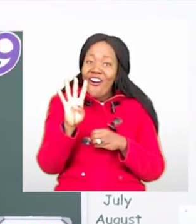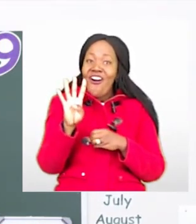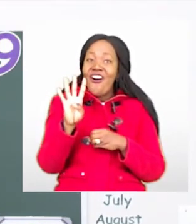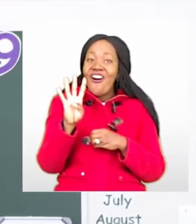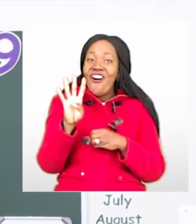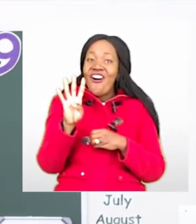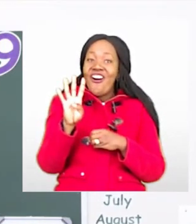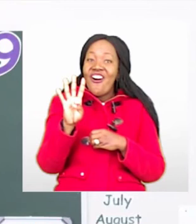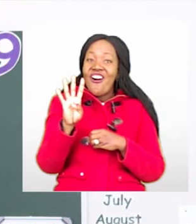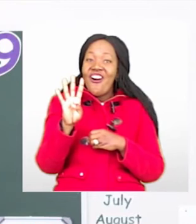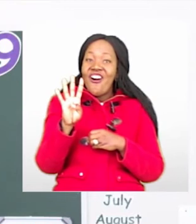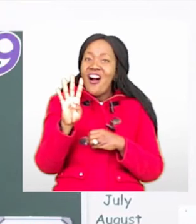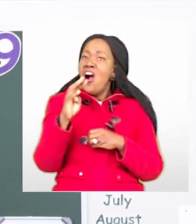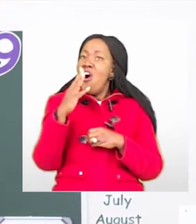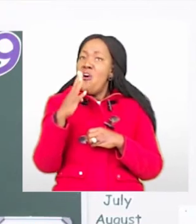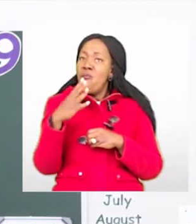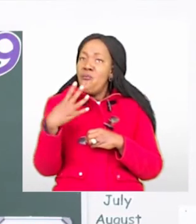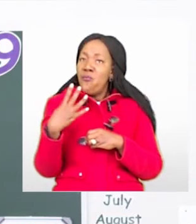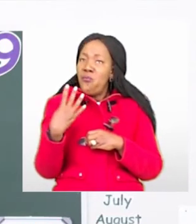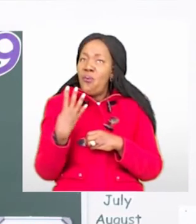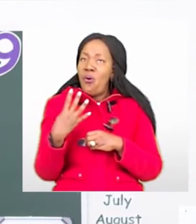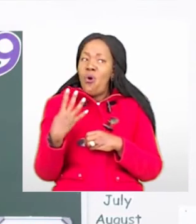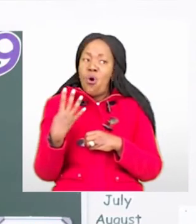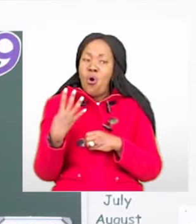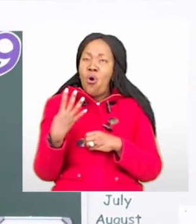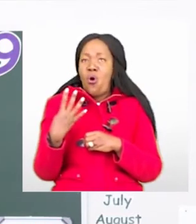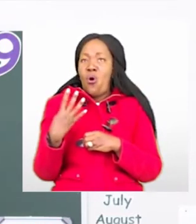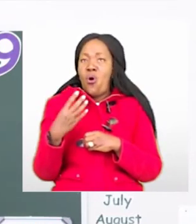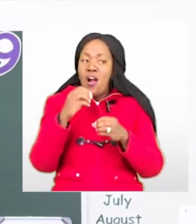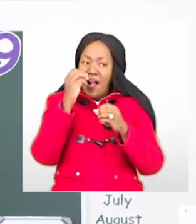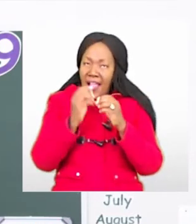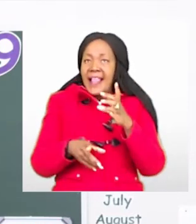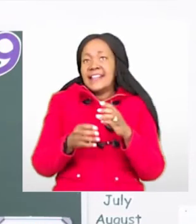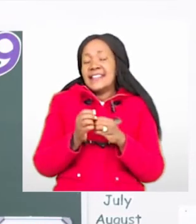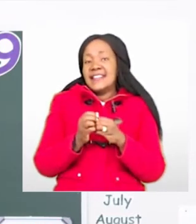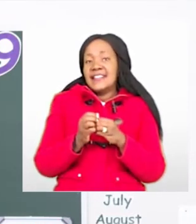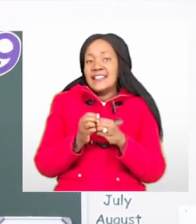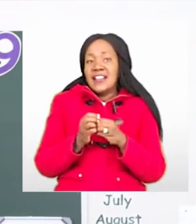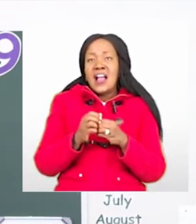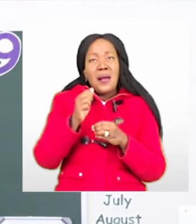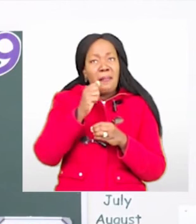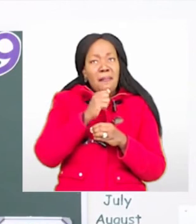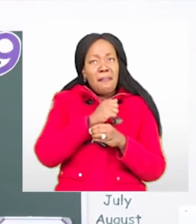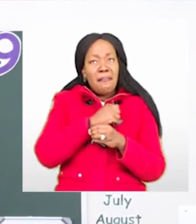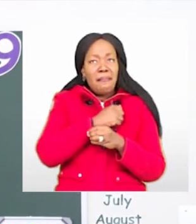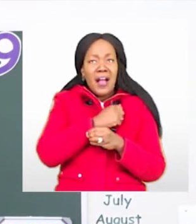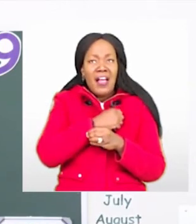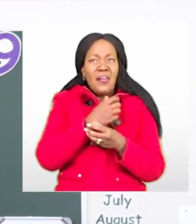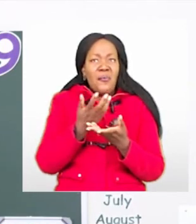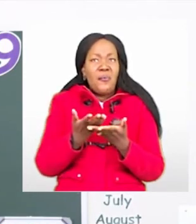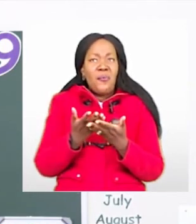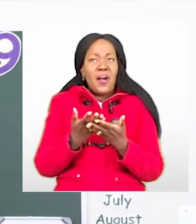4. So she laid 4 eggs. But Mother Goose would like